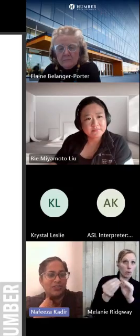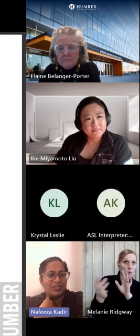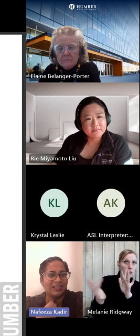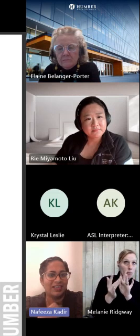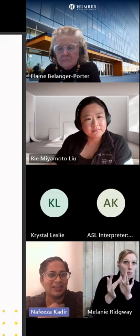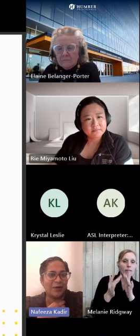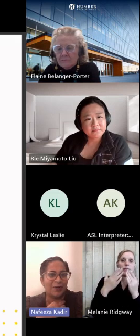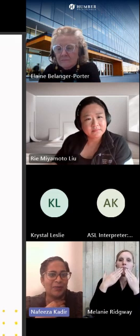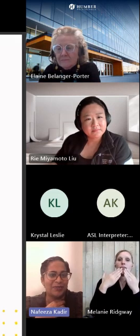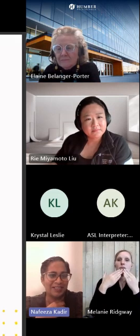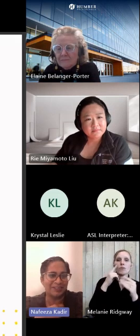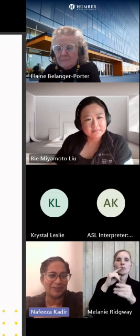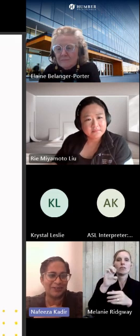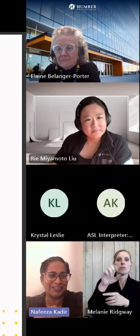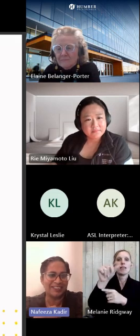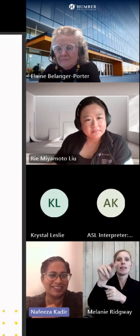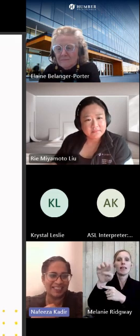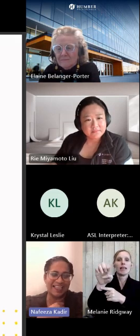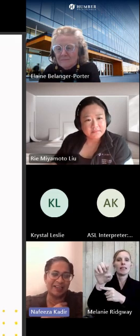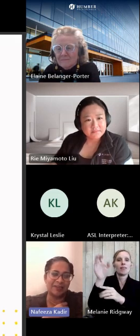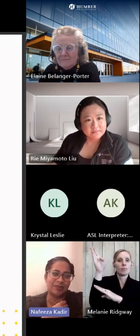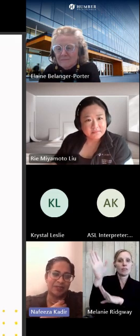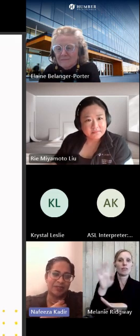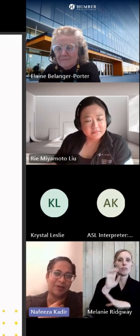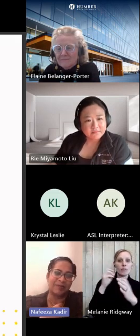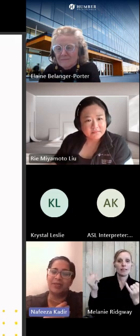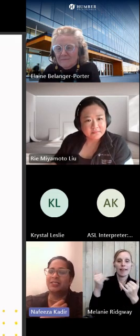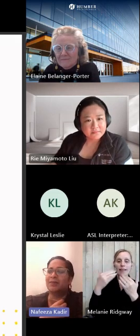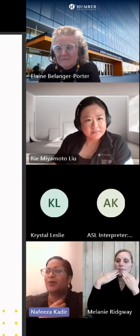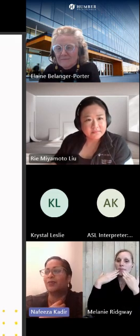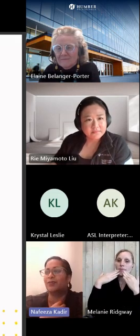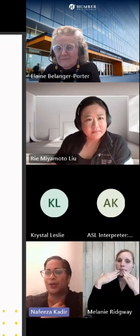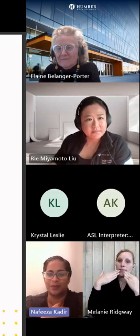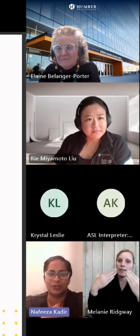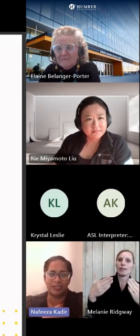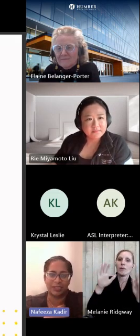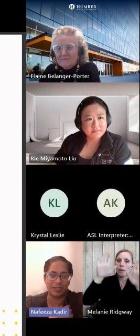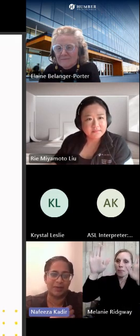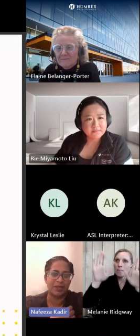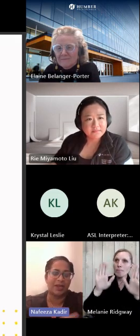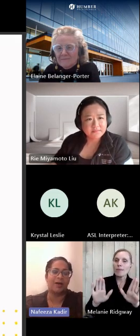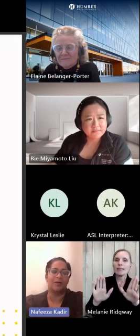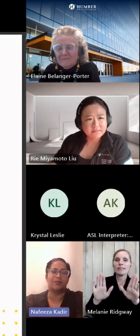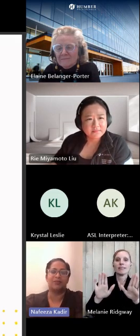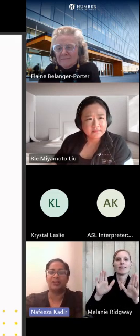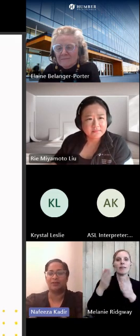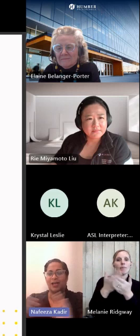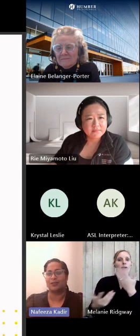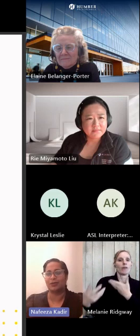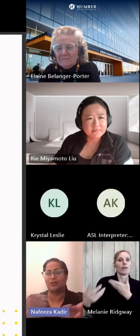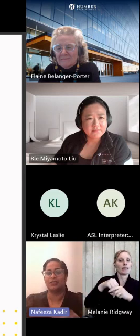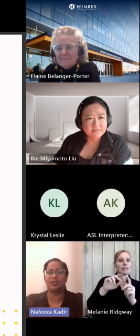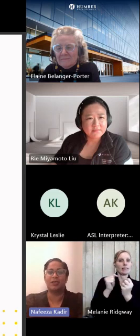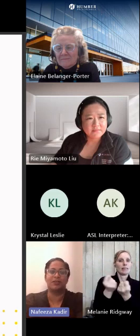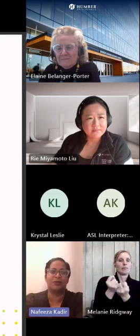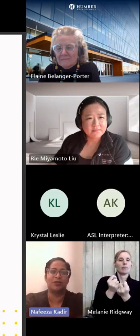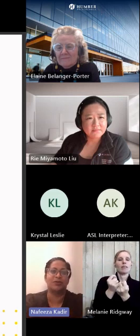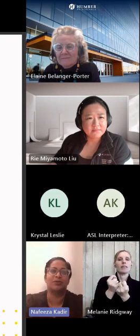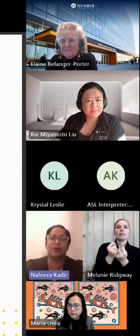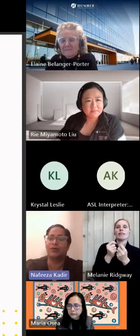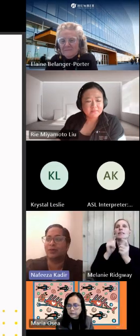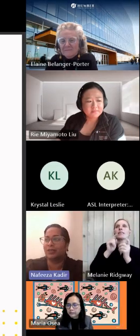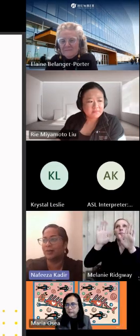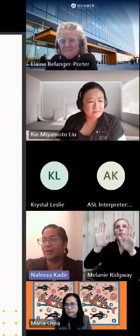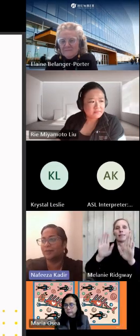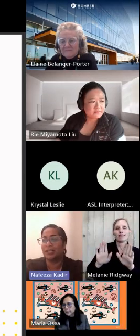you so much to Elaine, our presenter for today, and who's an amazing part of our Humber team. We love having you on the team and